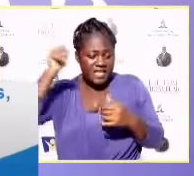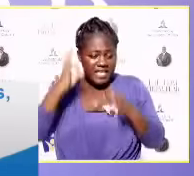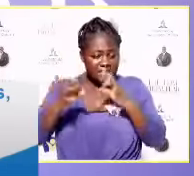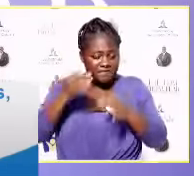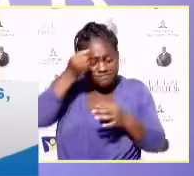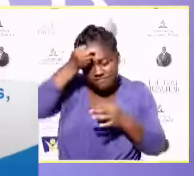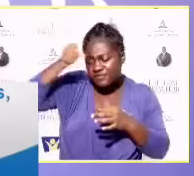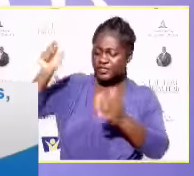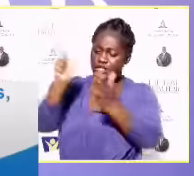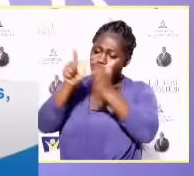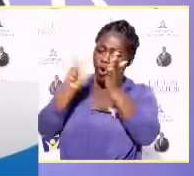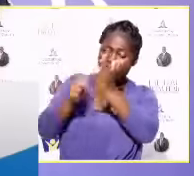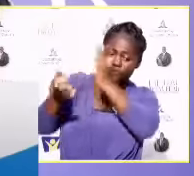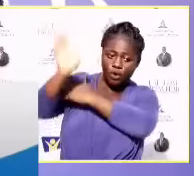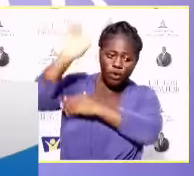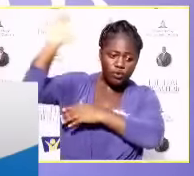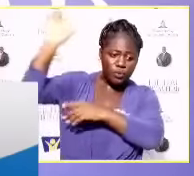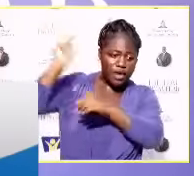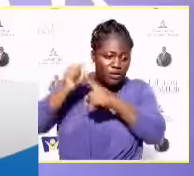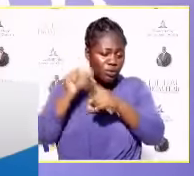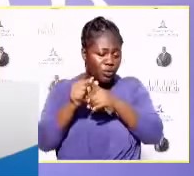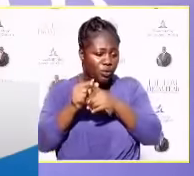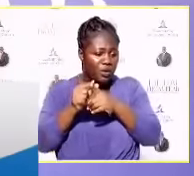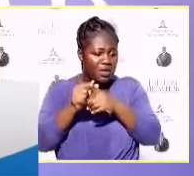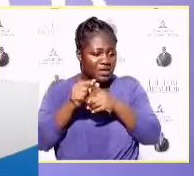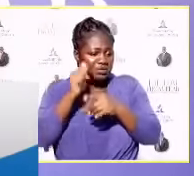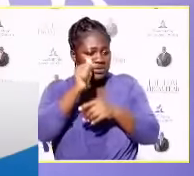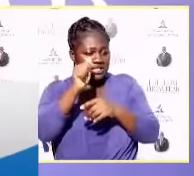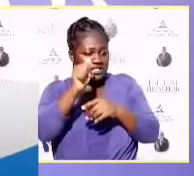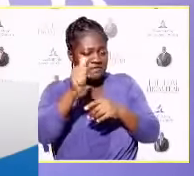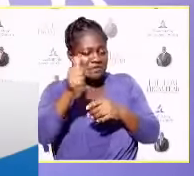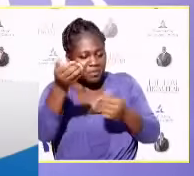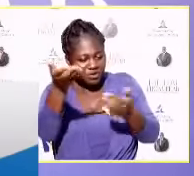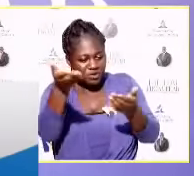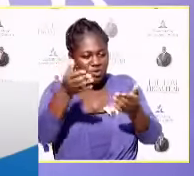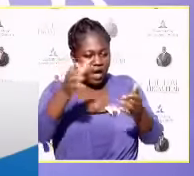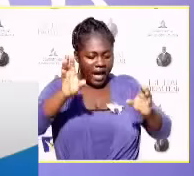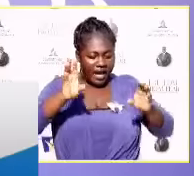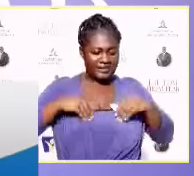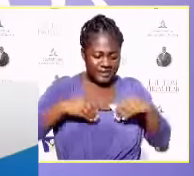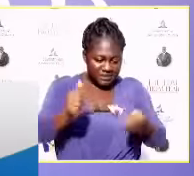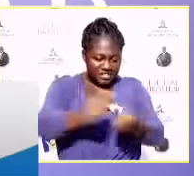them, and bring upon themselves swift destruction.